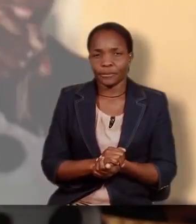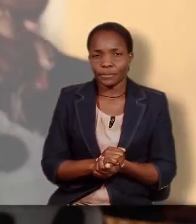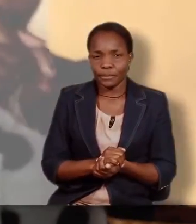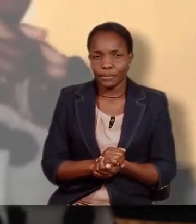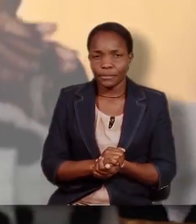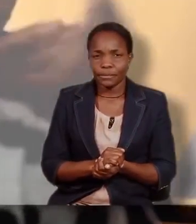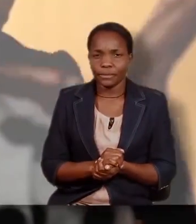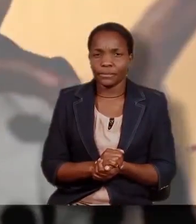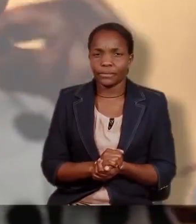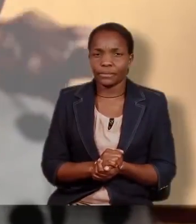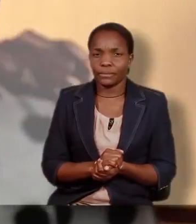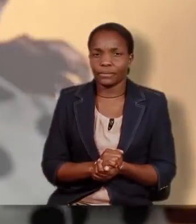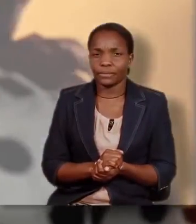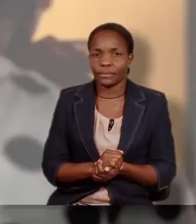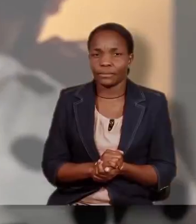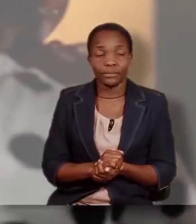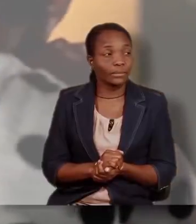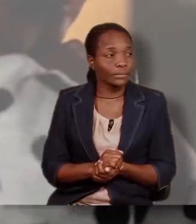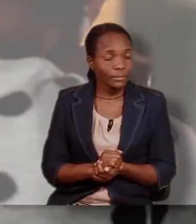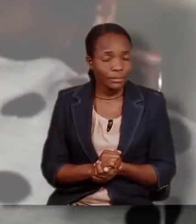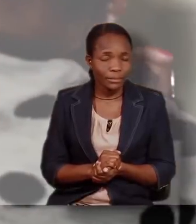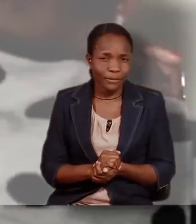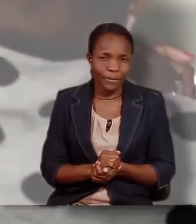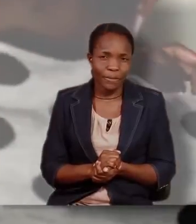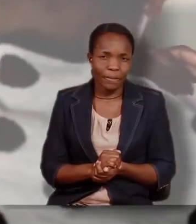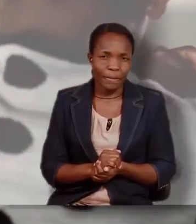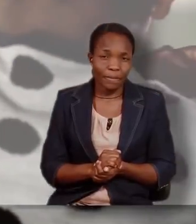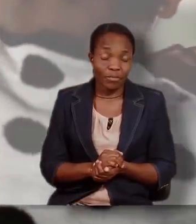Yes? But were they effective enough to stop apartheid, sir?